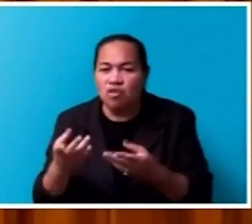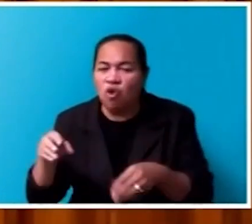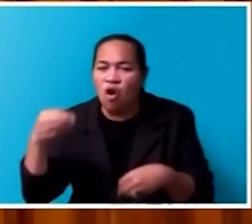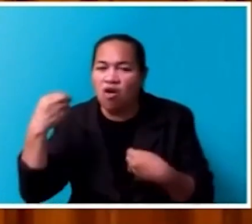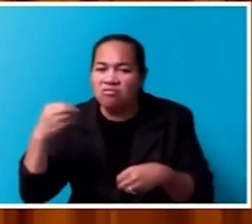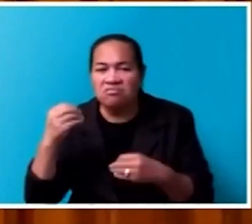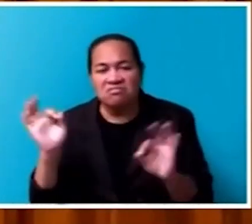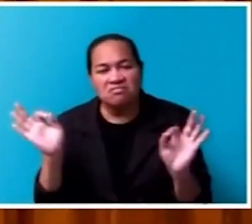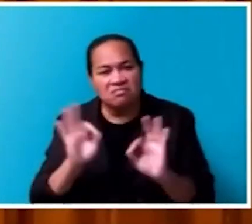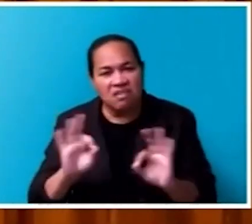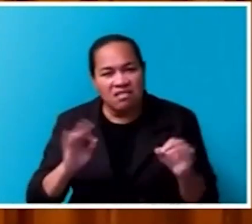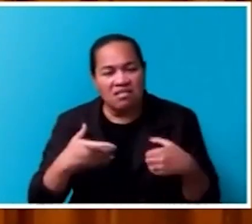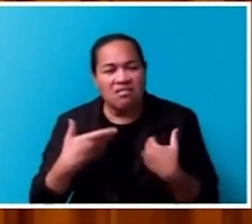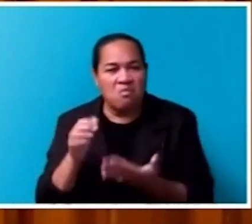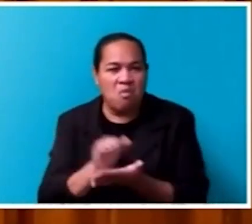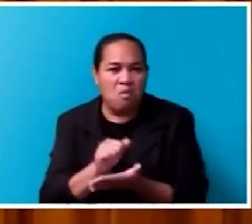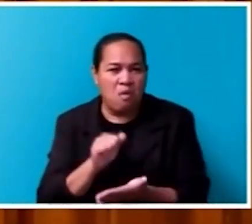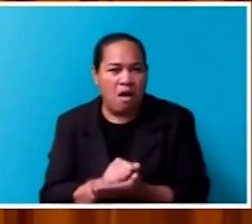others,